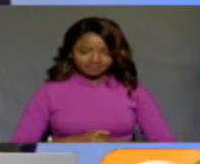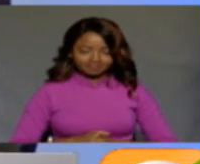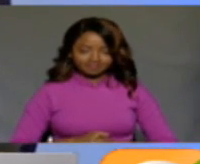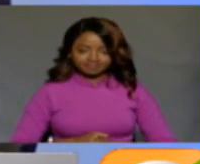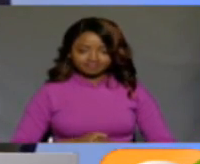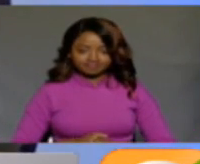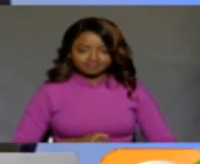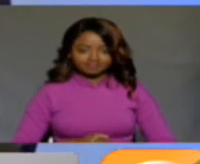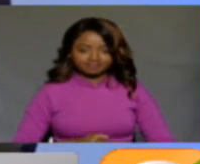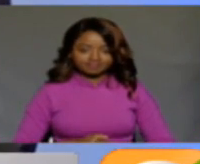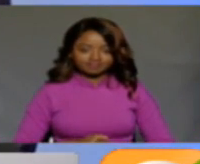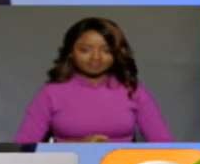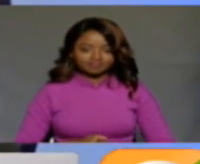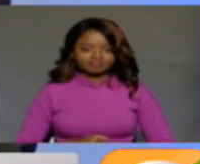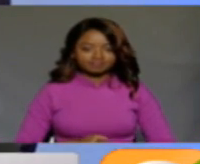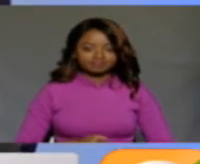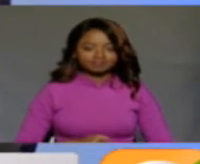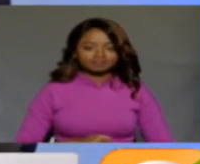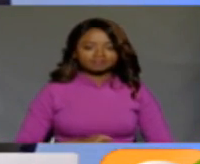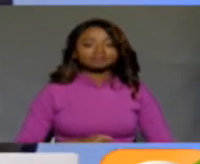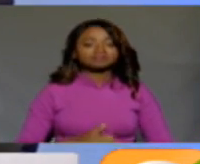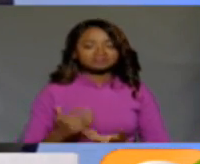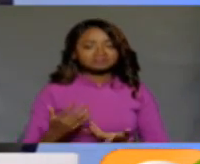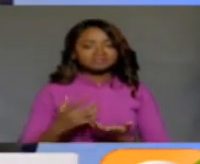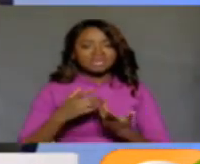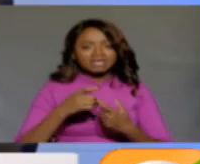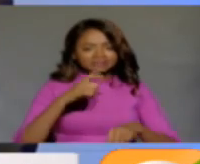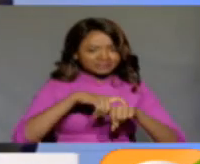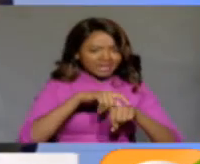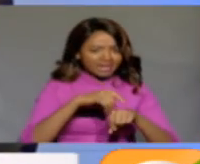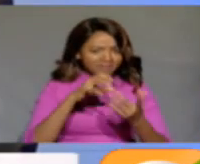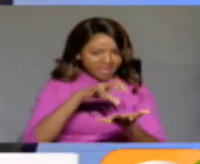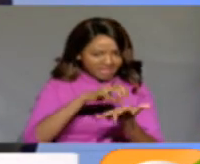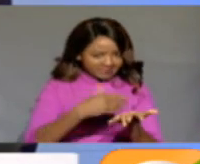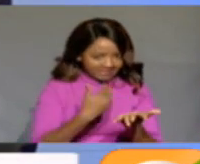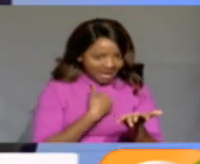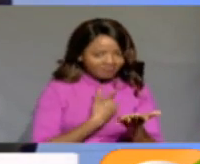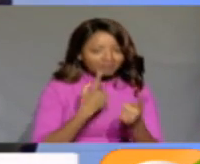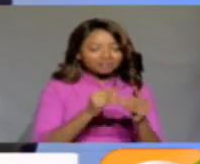an out-of-court settlement and how effective are out-of-court settlement. I think the